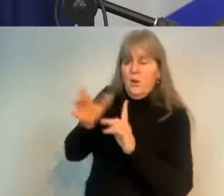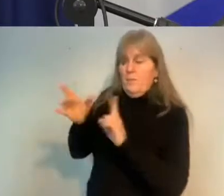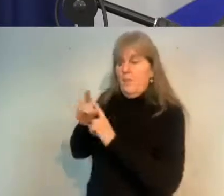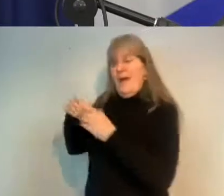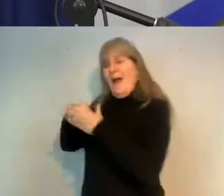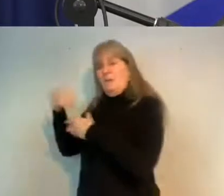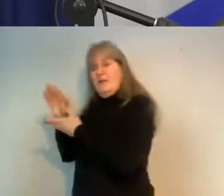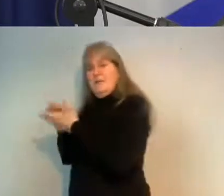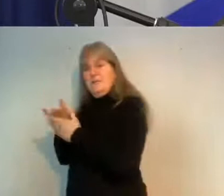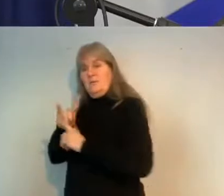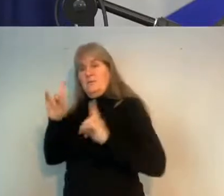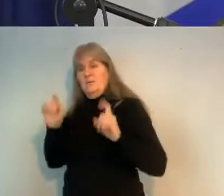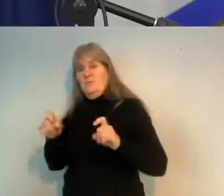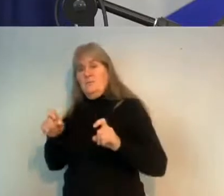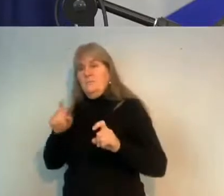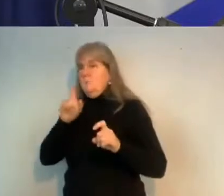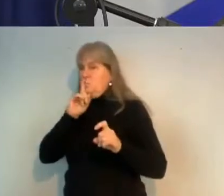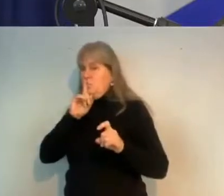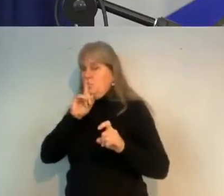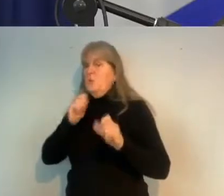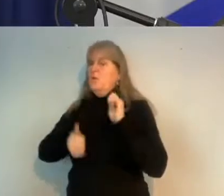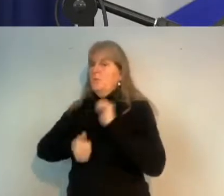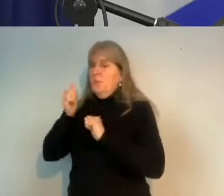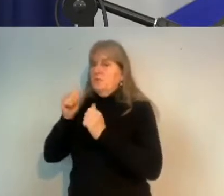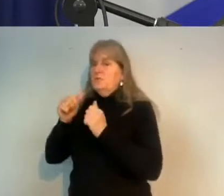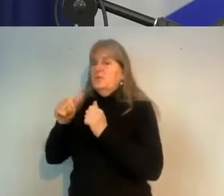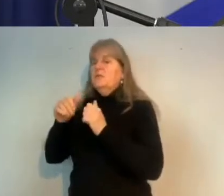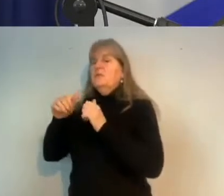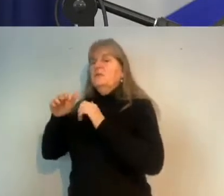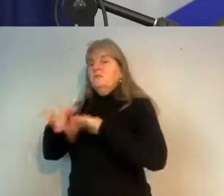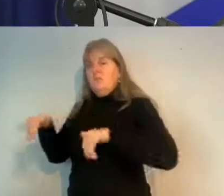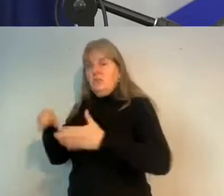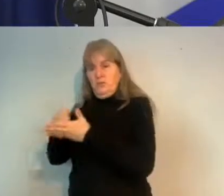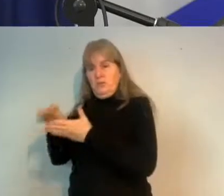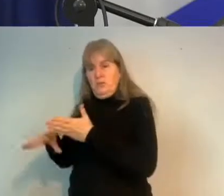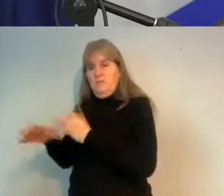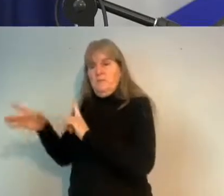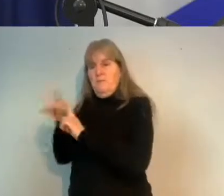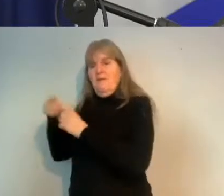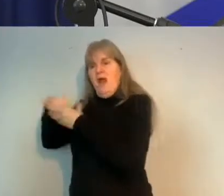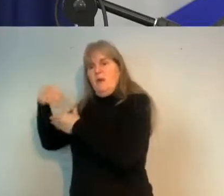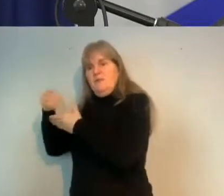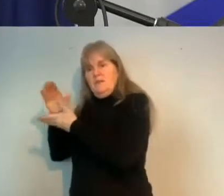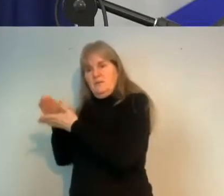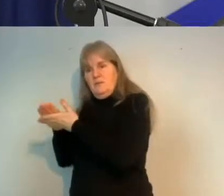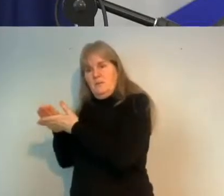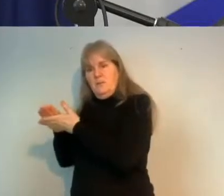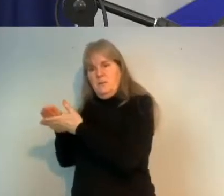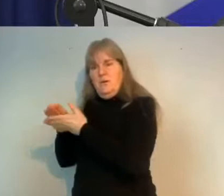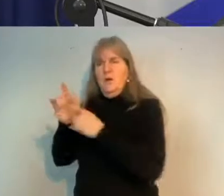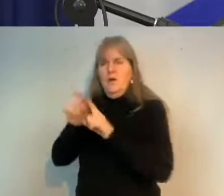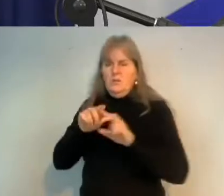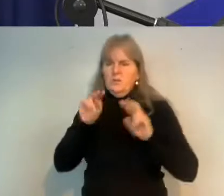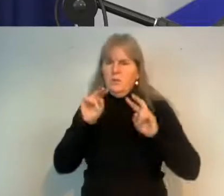been that case. We look at the severity of disease amongst